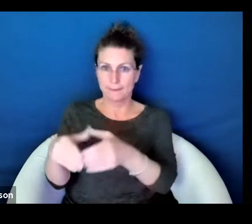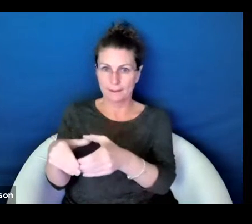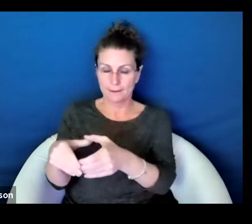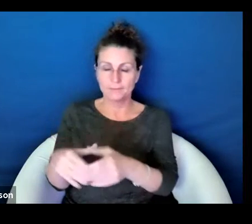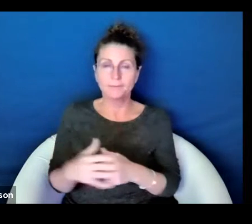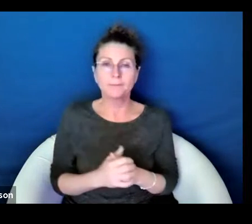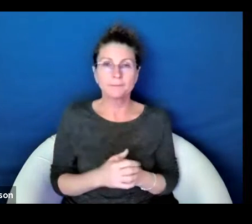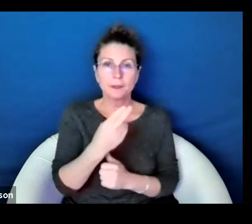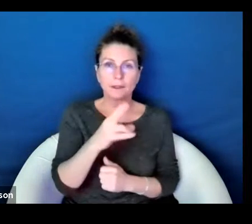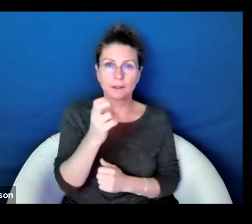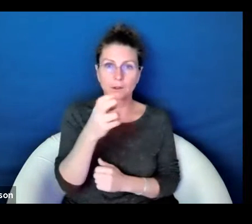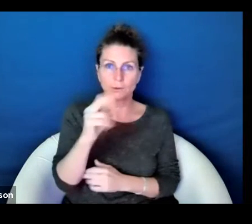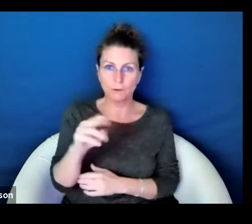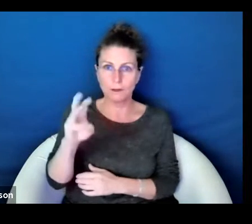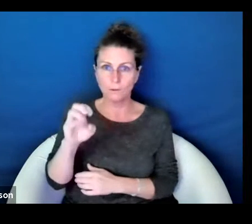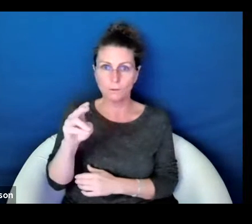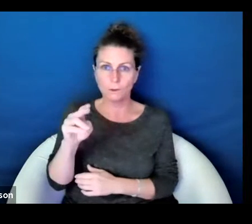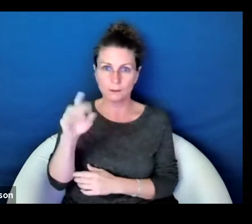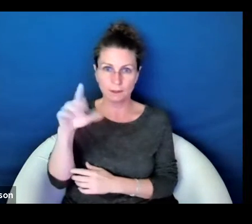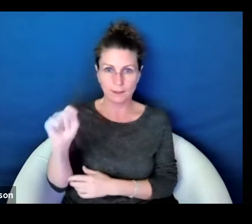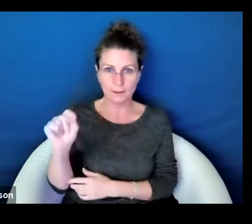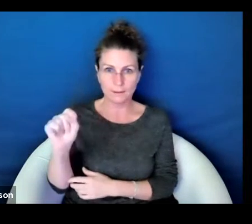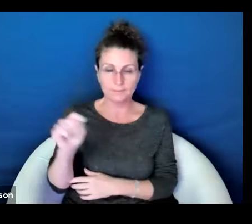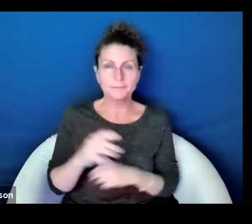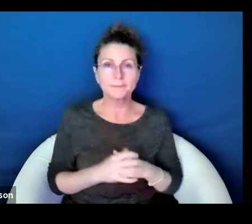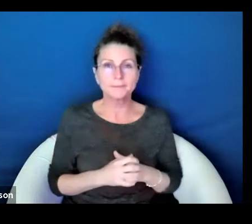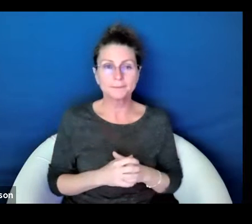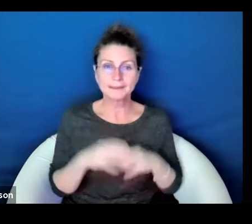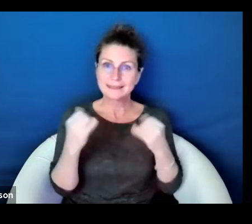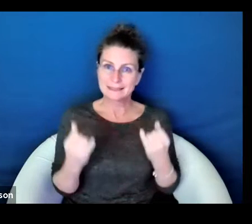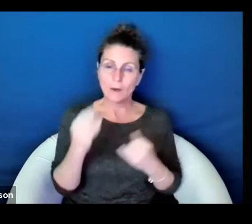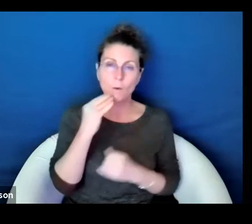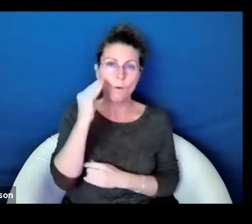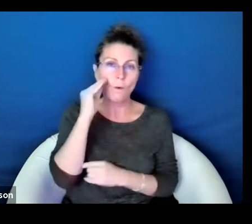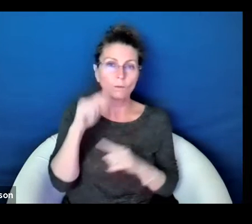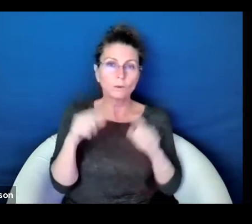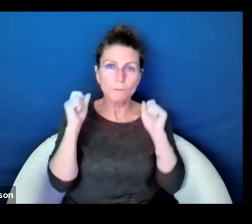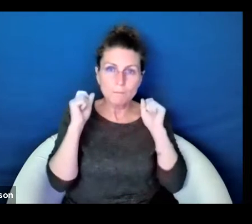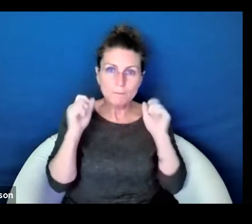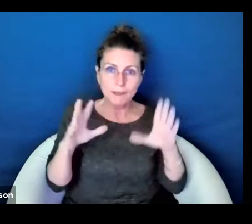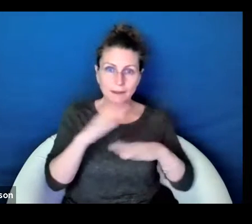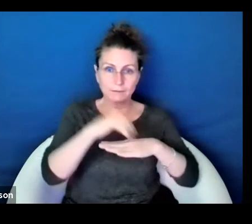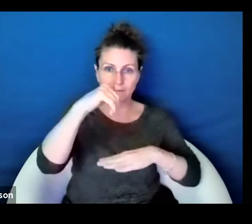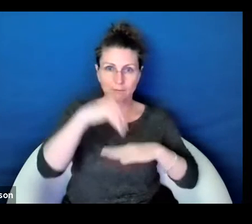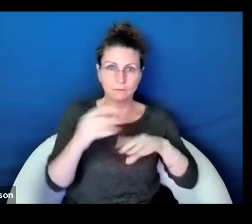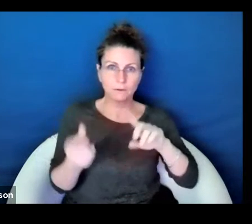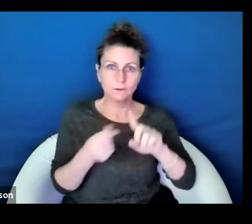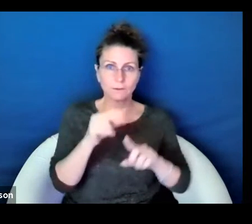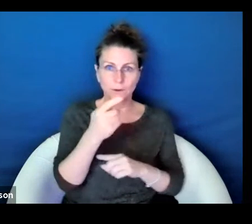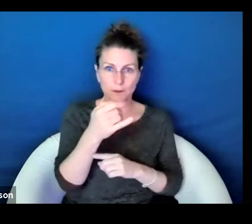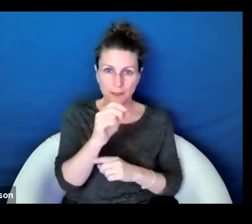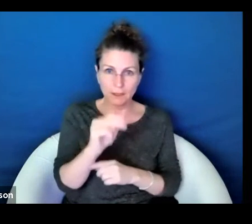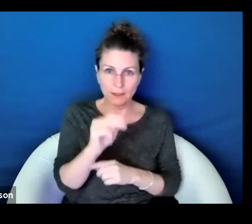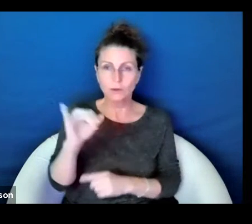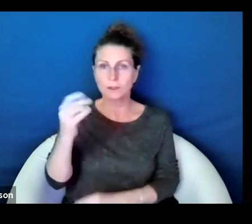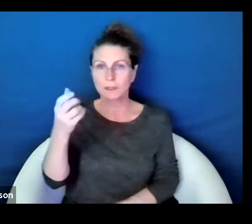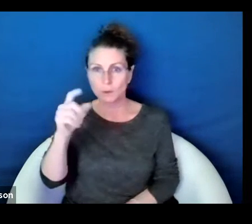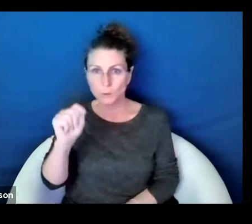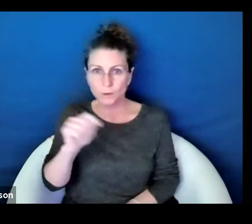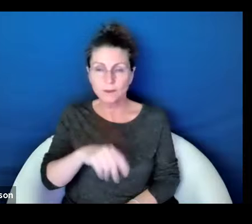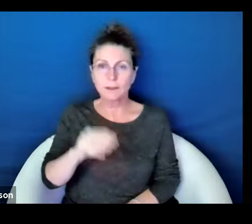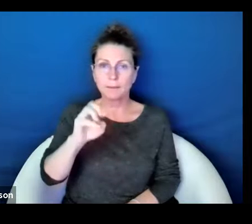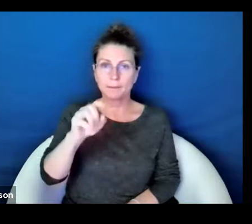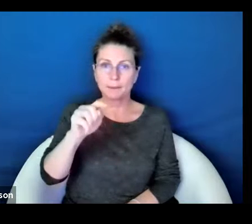the Huron-Wendat. It is now home to many First Nation, Inuit, and